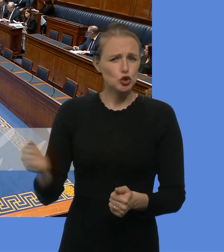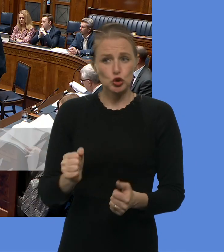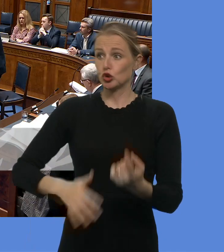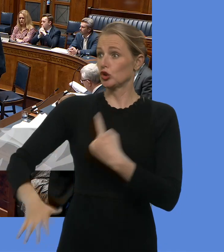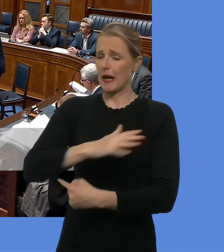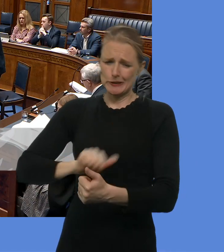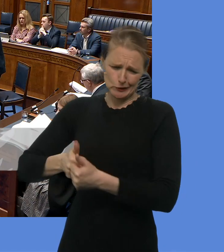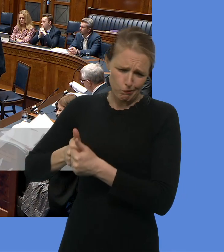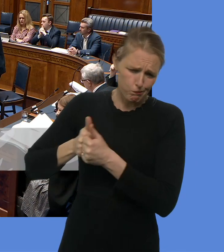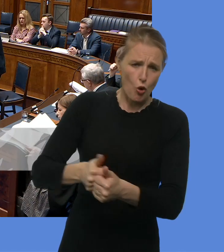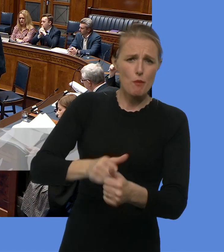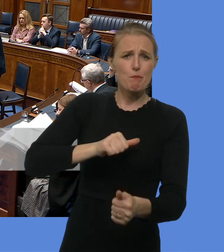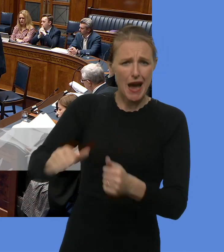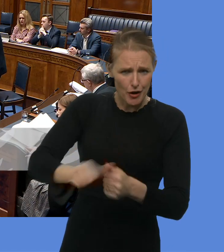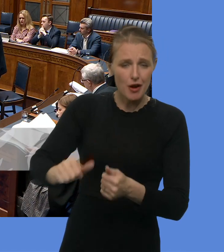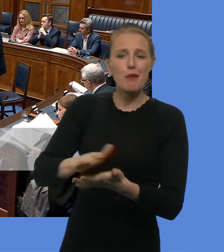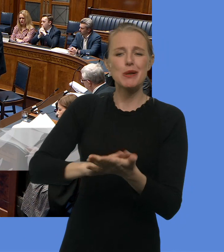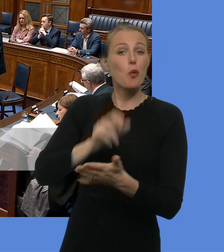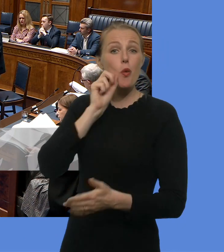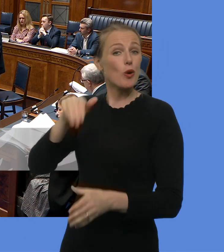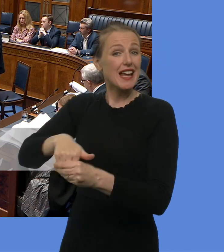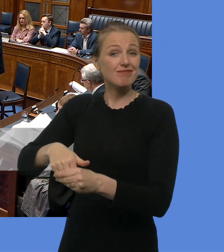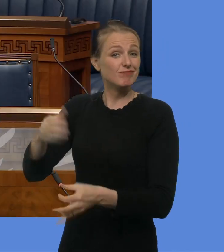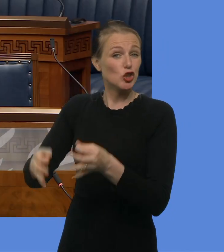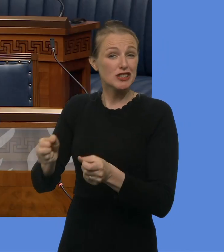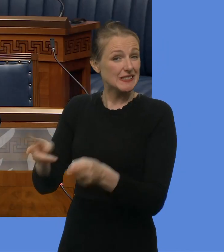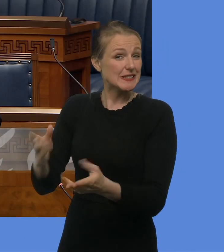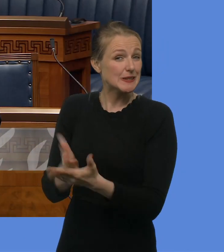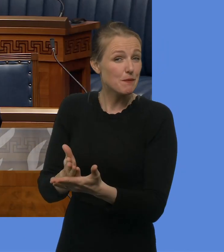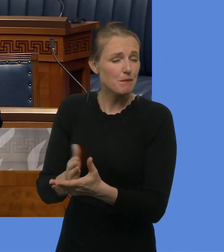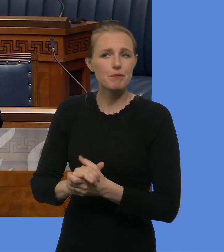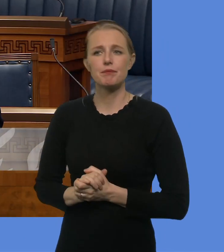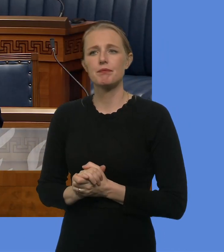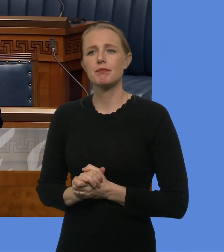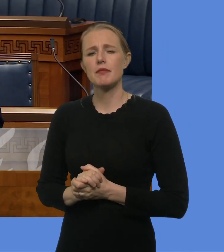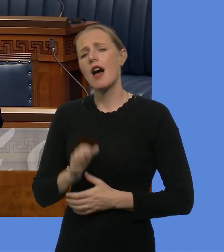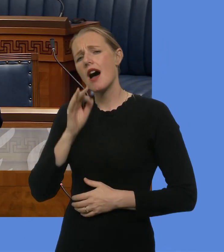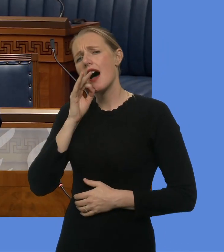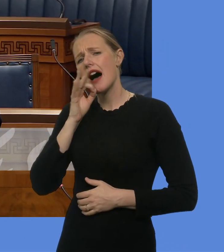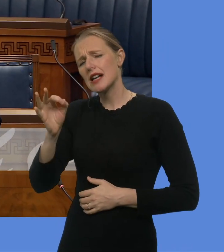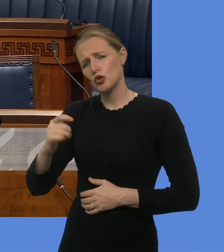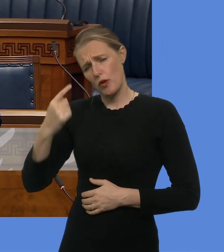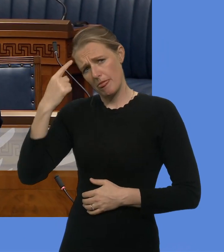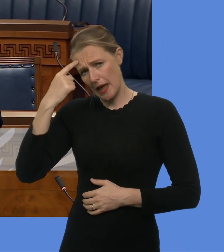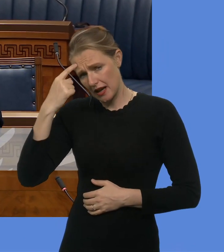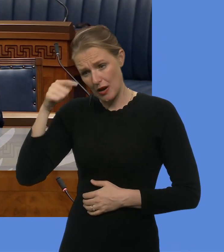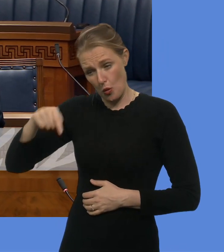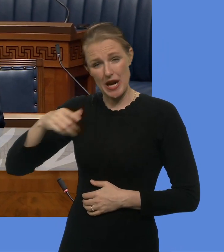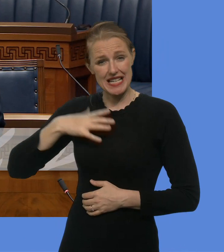thank you for your answer so far. Would you agree with me that this requires a cross-departmental approach to deal with